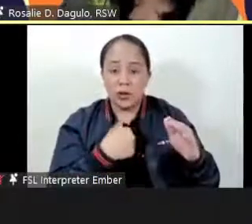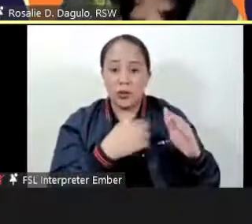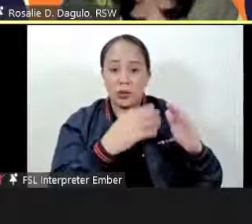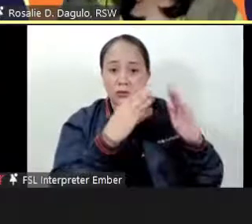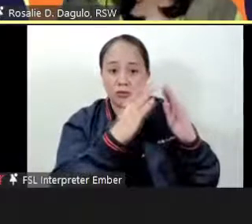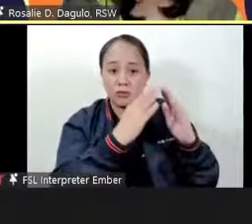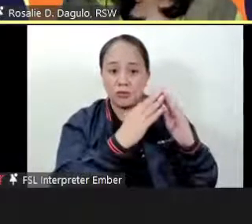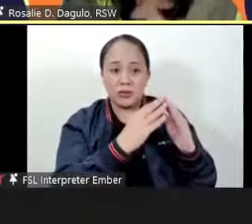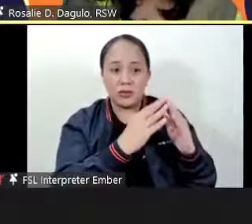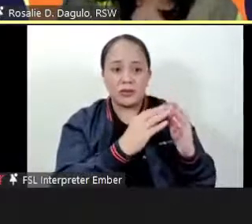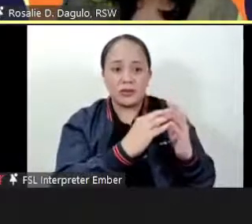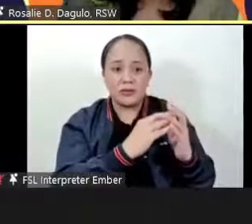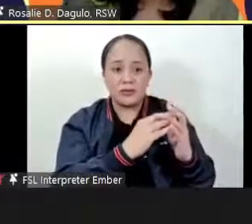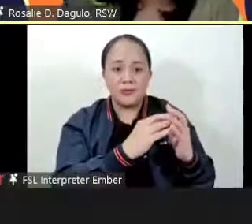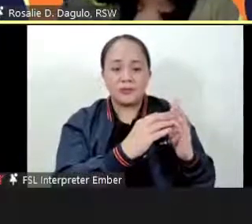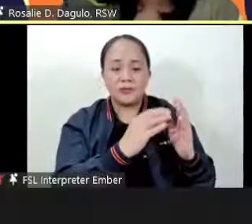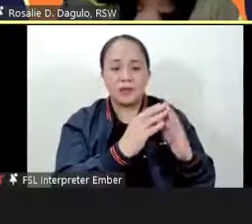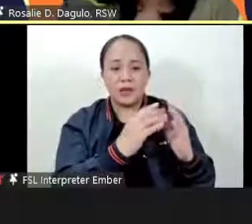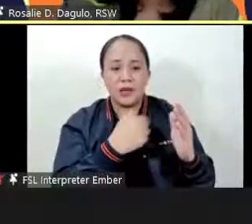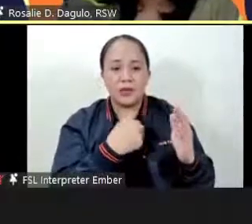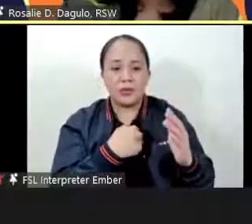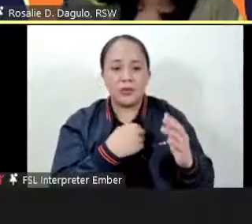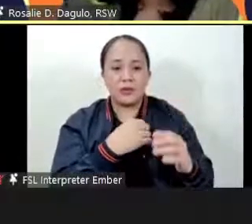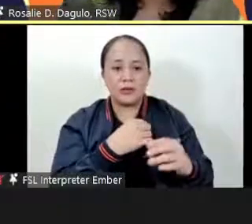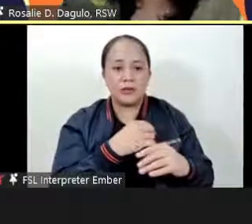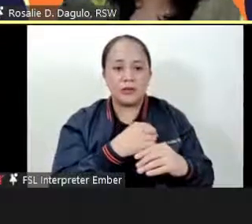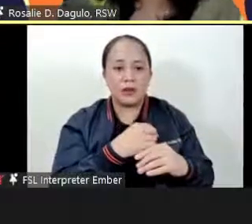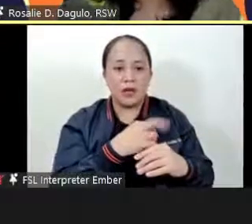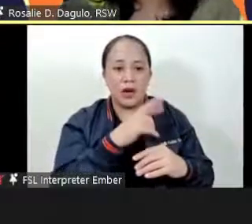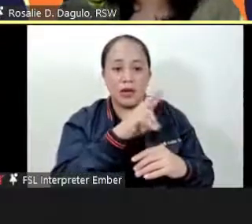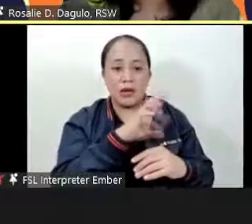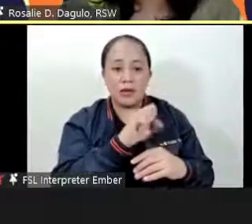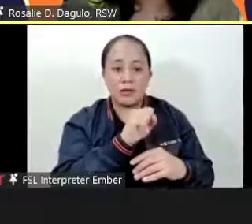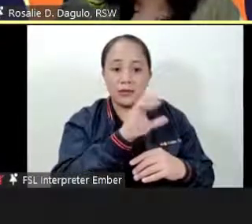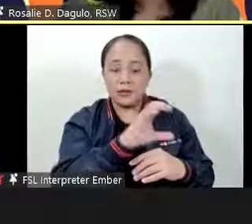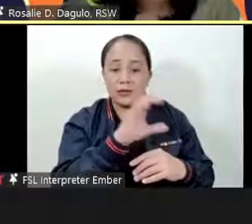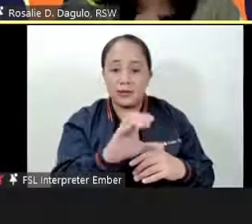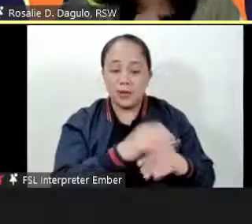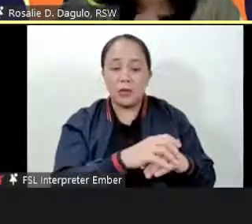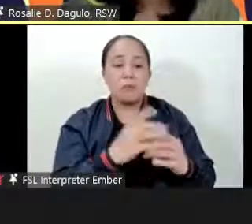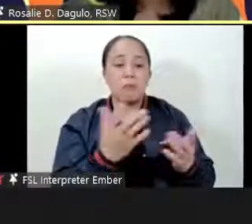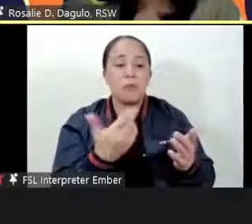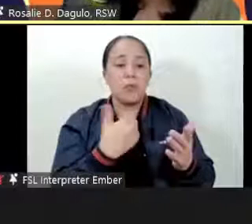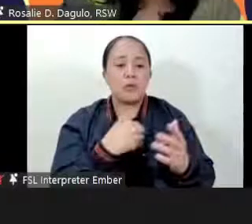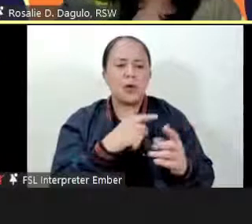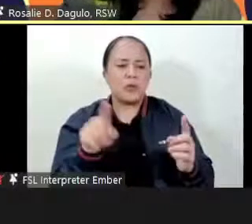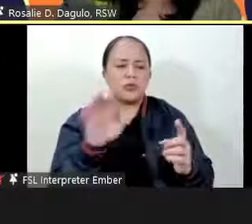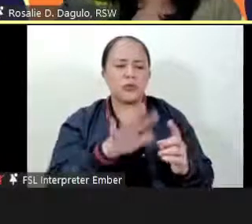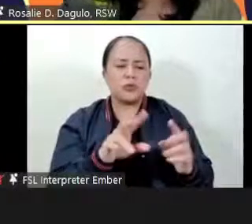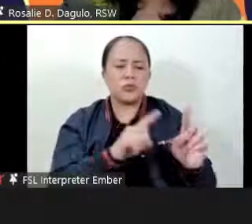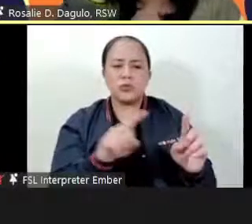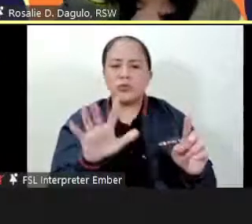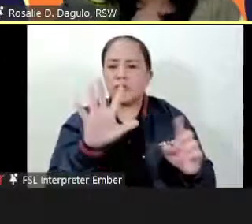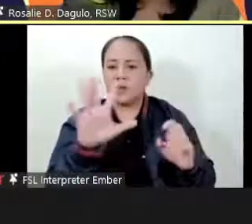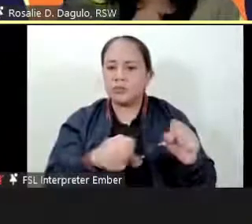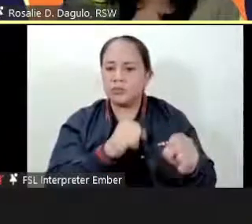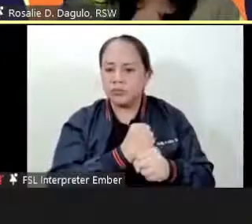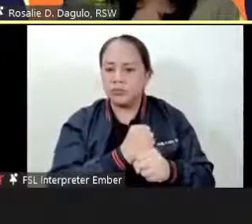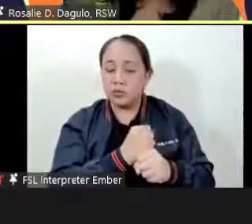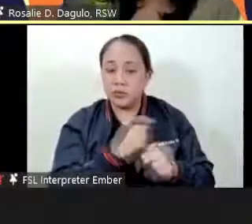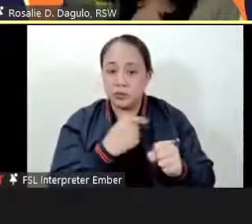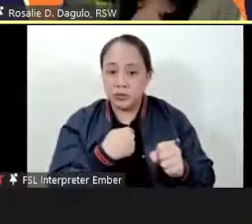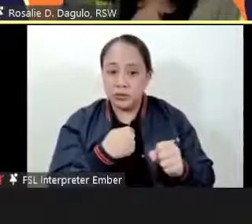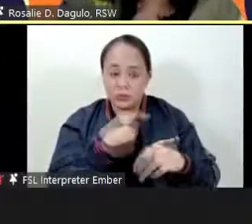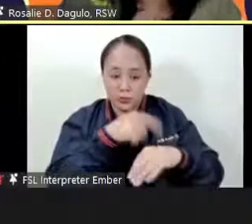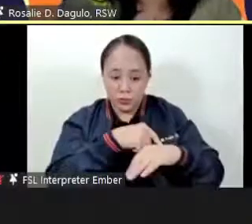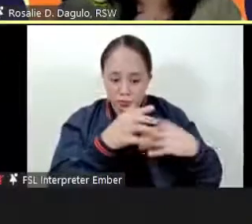from 2017 to 2019 was about 2 to 5 years. This significant period of